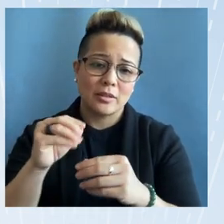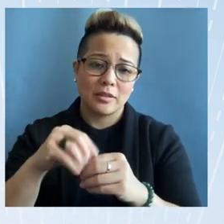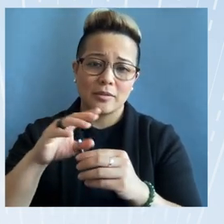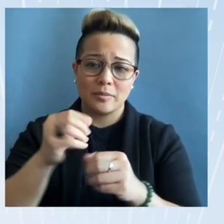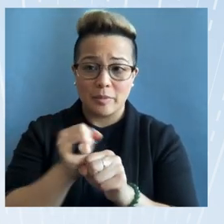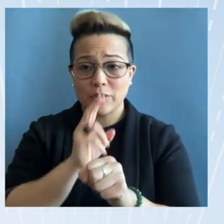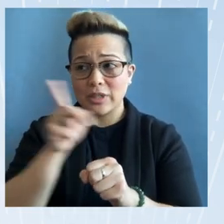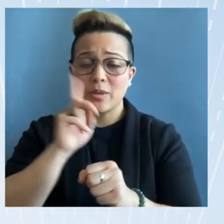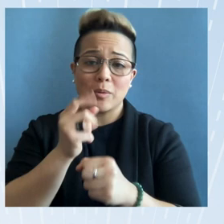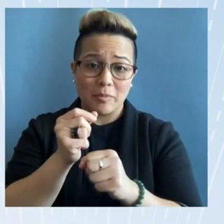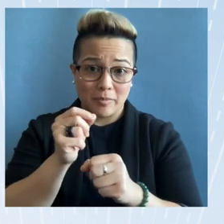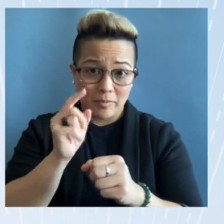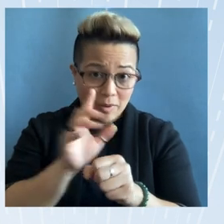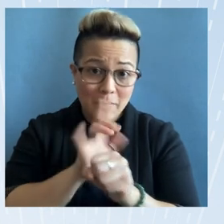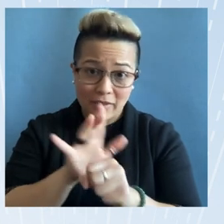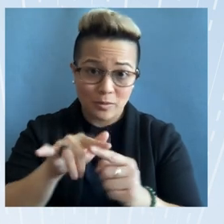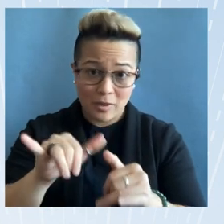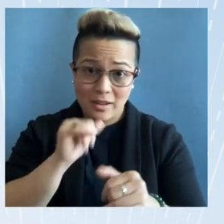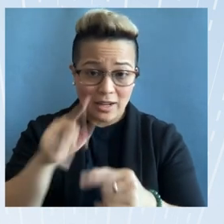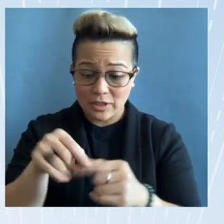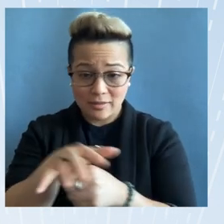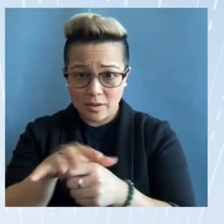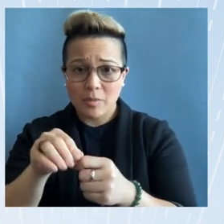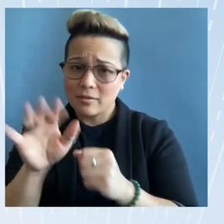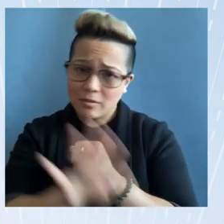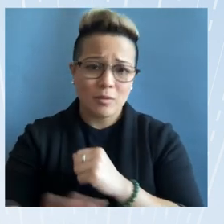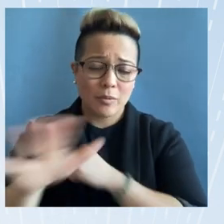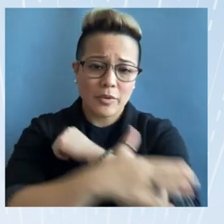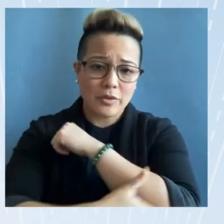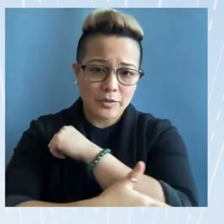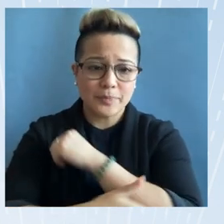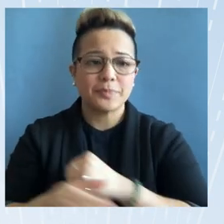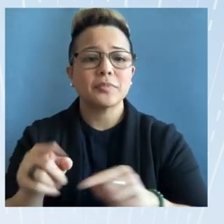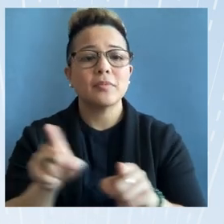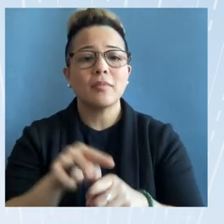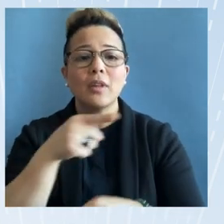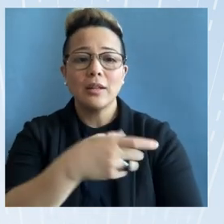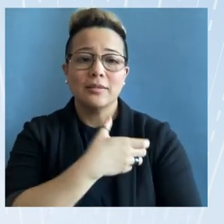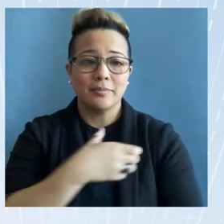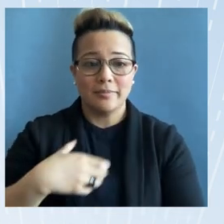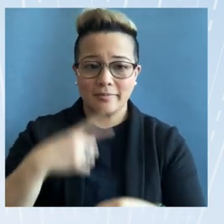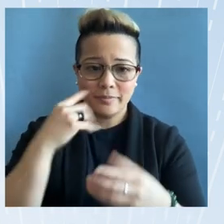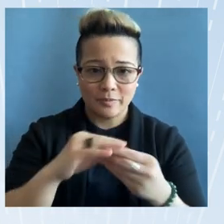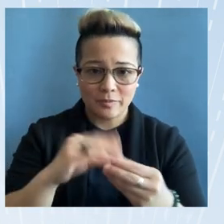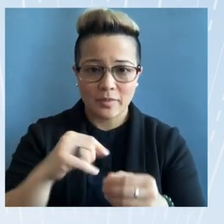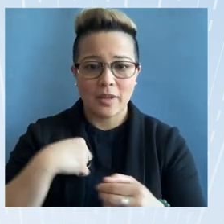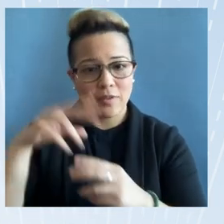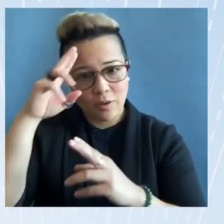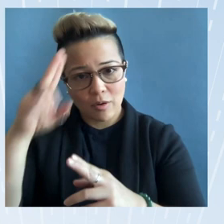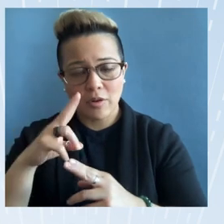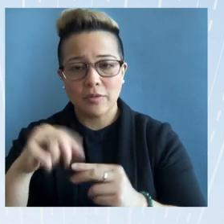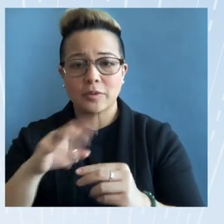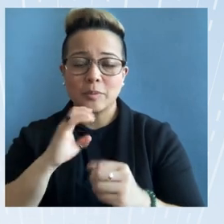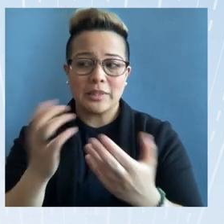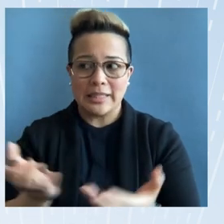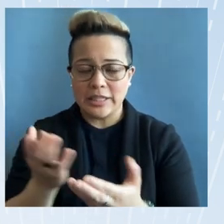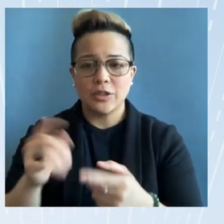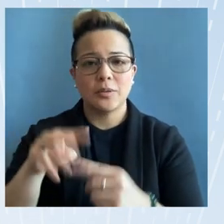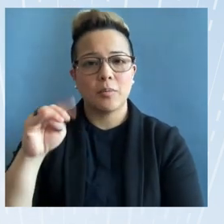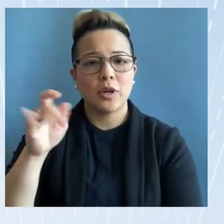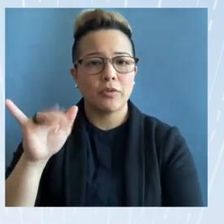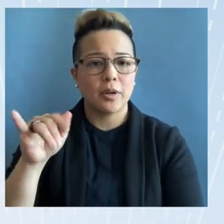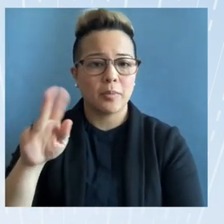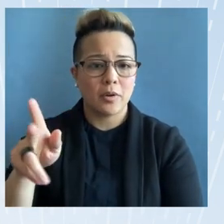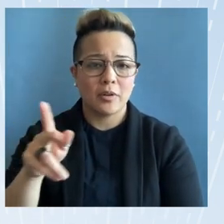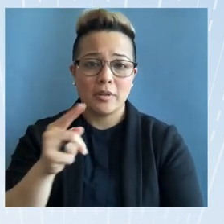nation. As the ambassador mentioned, I have the solemn honor of representing the administration on the grounds in Monterey Park in the immediate aftermath